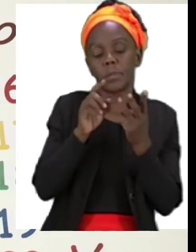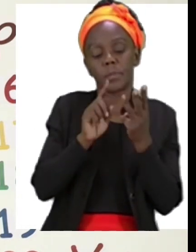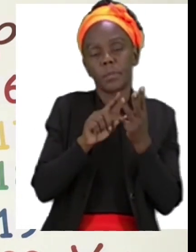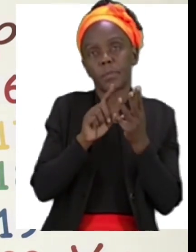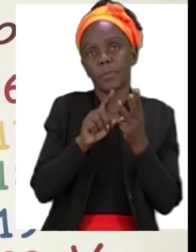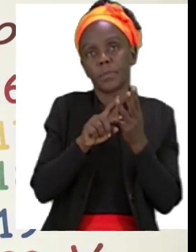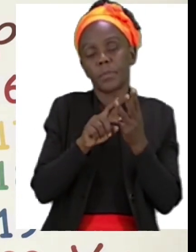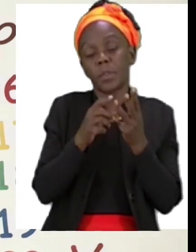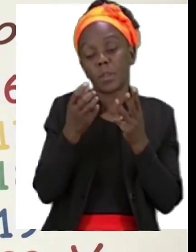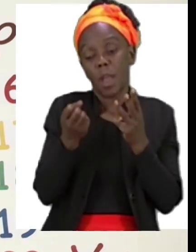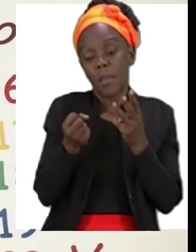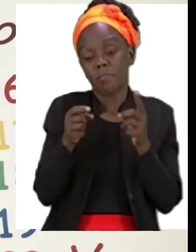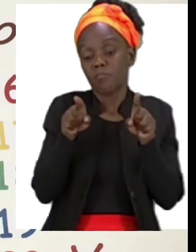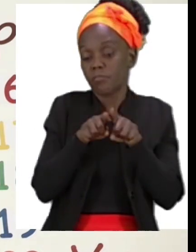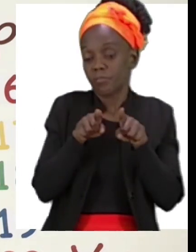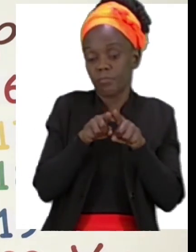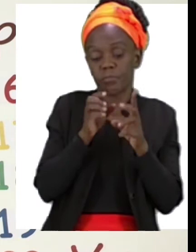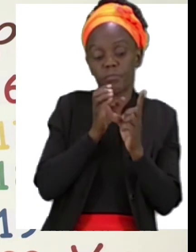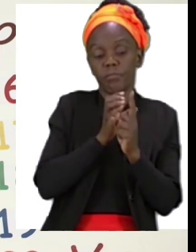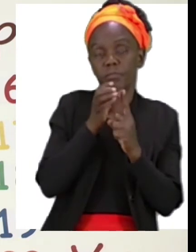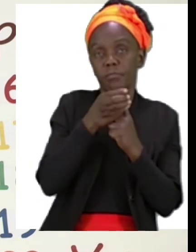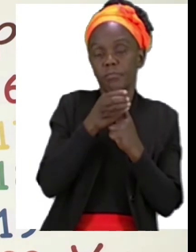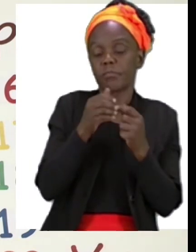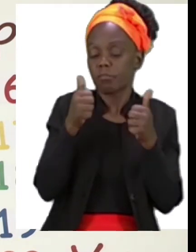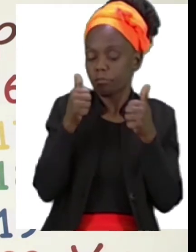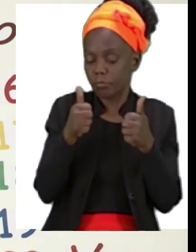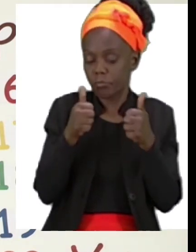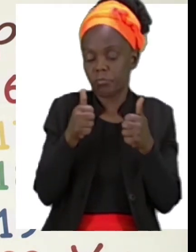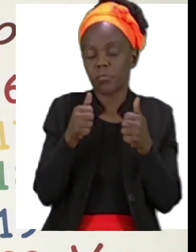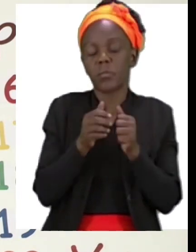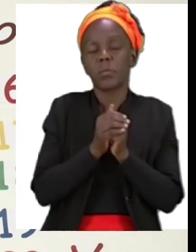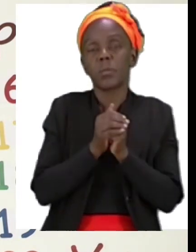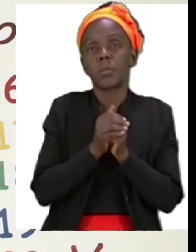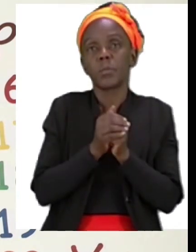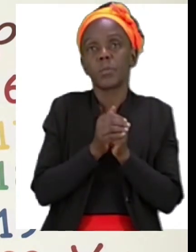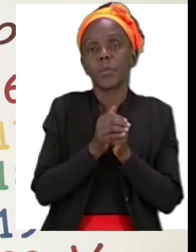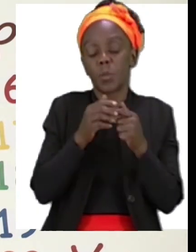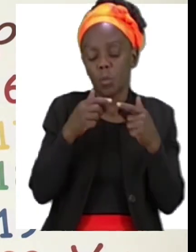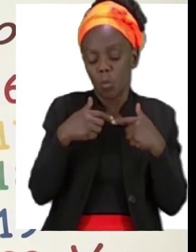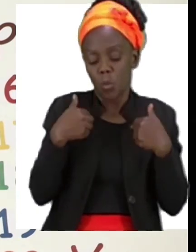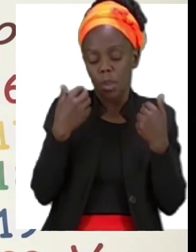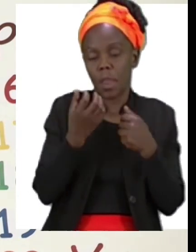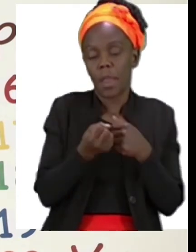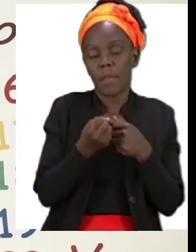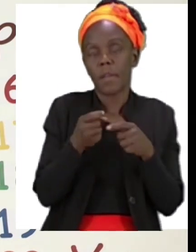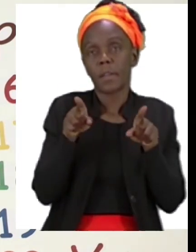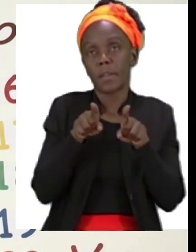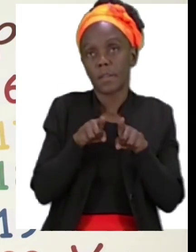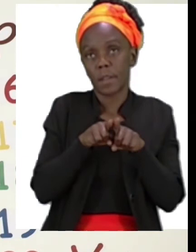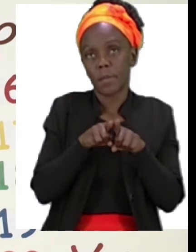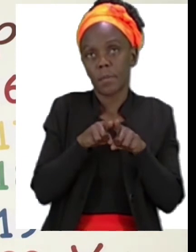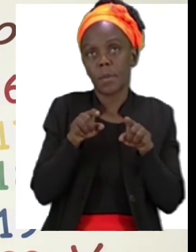the same culture? If you have the same culture, then you write, we have the